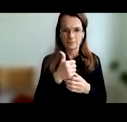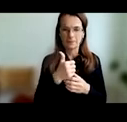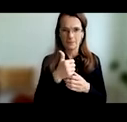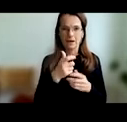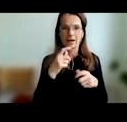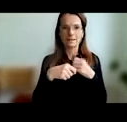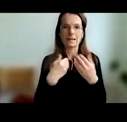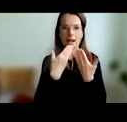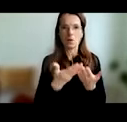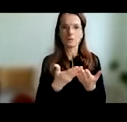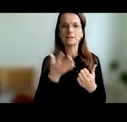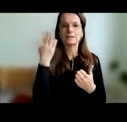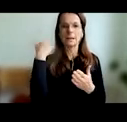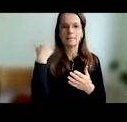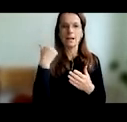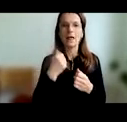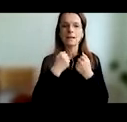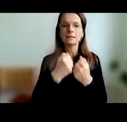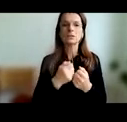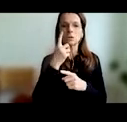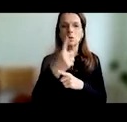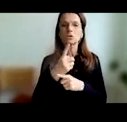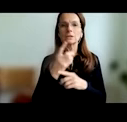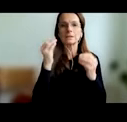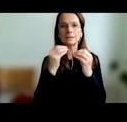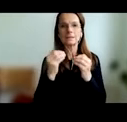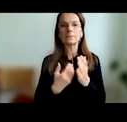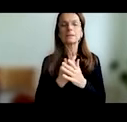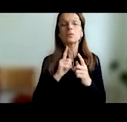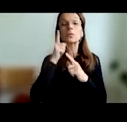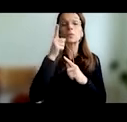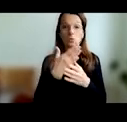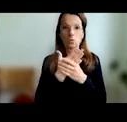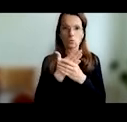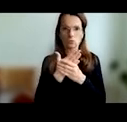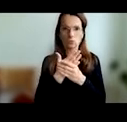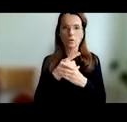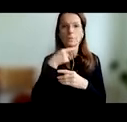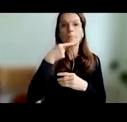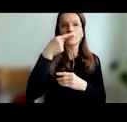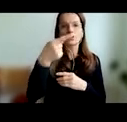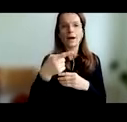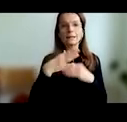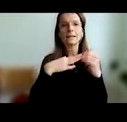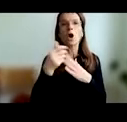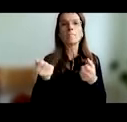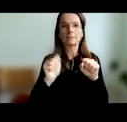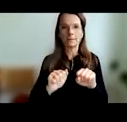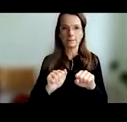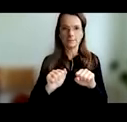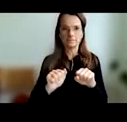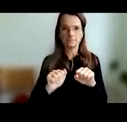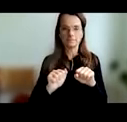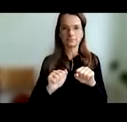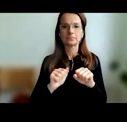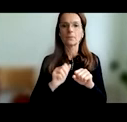two workshops have been held. The first one to establish a system of long-term forecasting